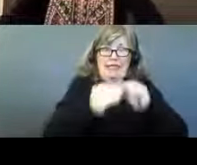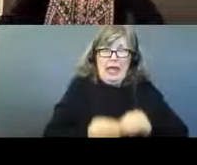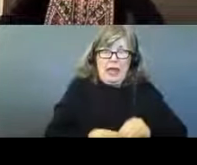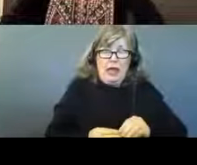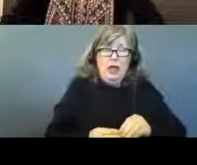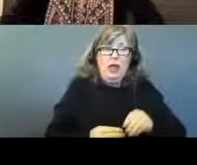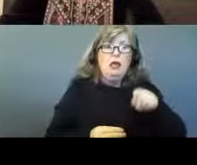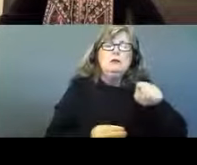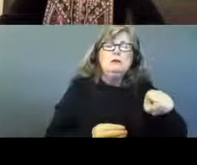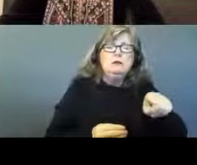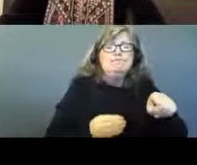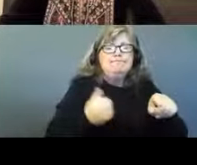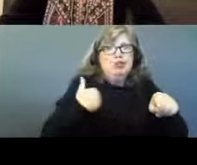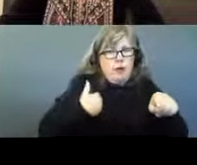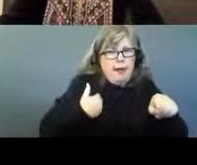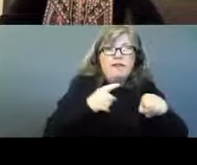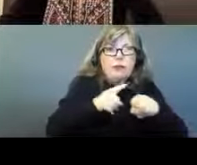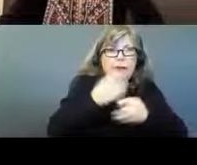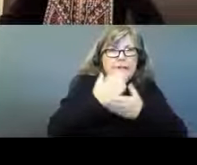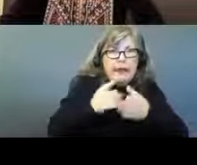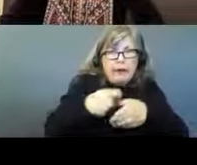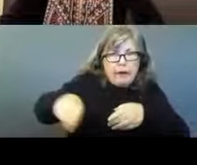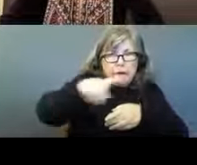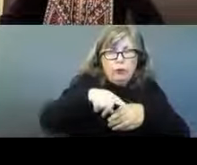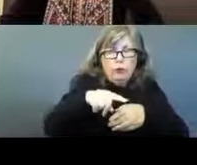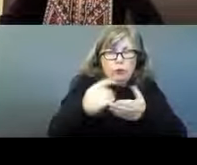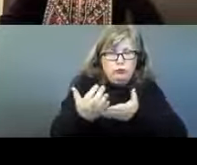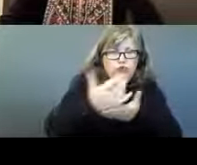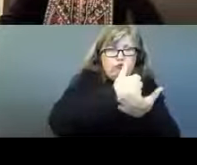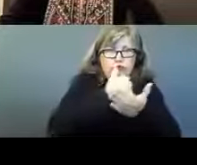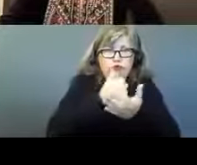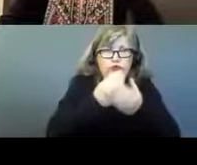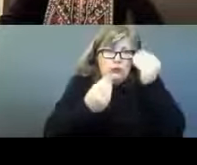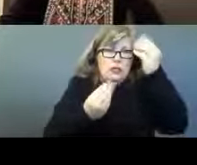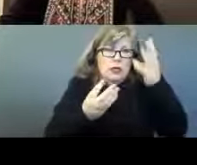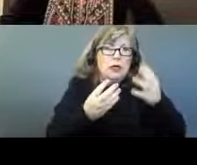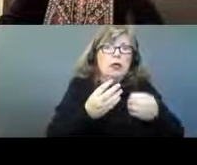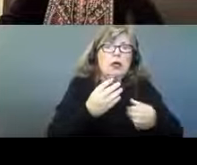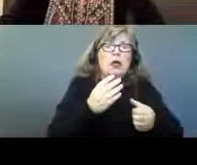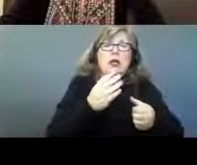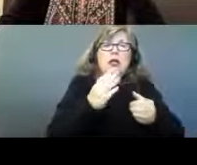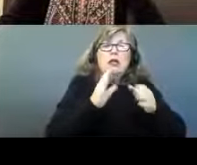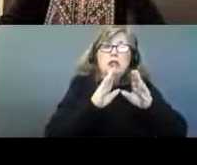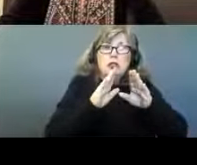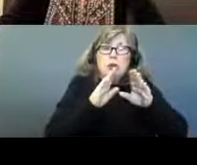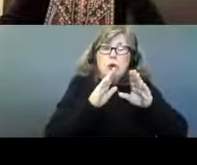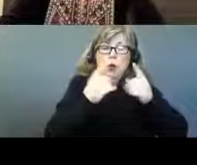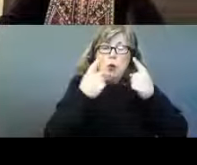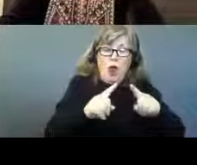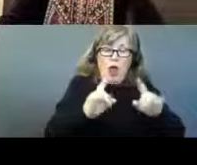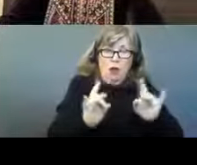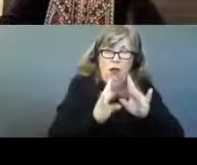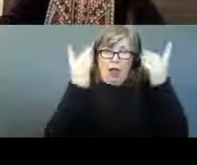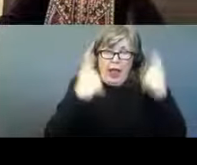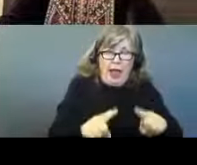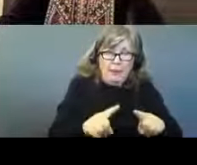be gathering it, physical abuse, child abuse, and domestic abuse are known to increase during and after disasters,